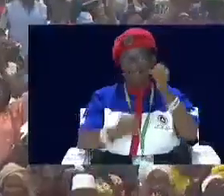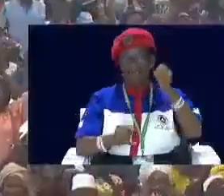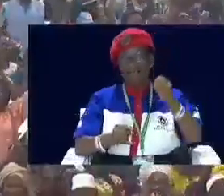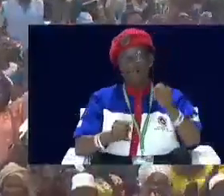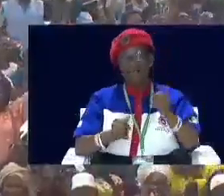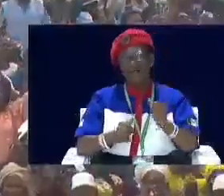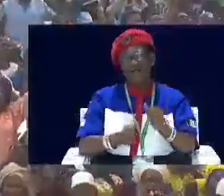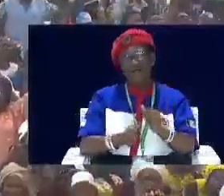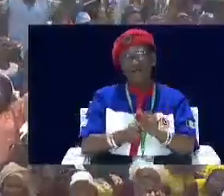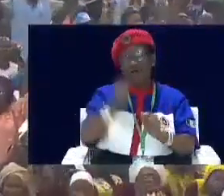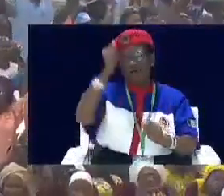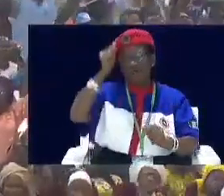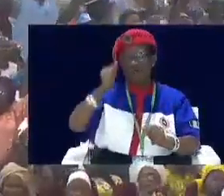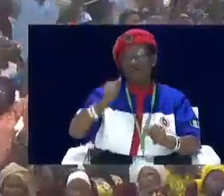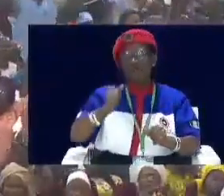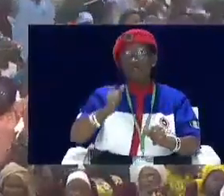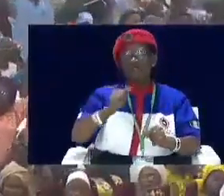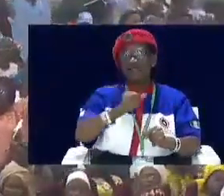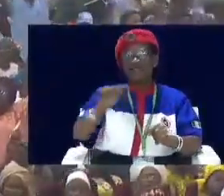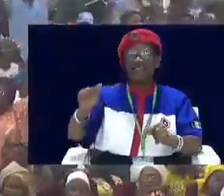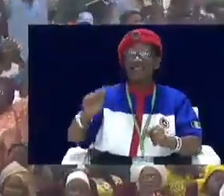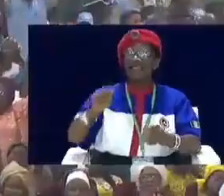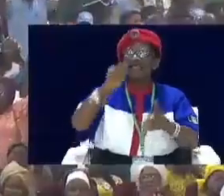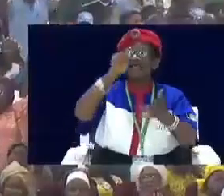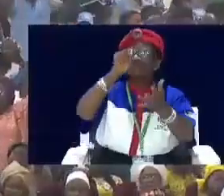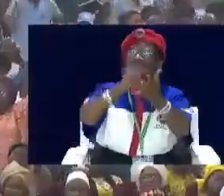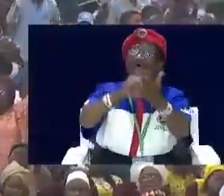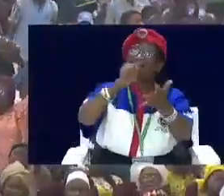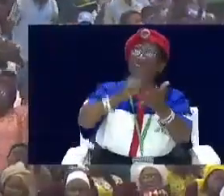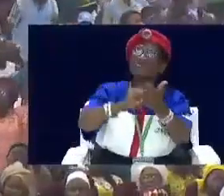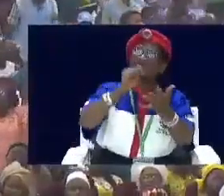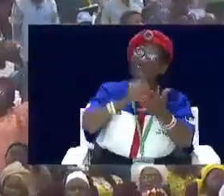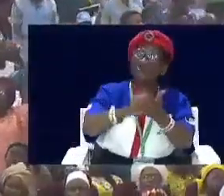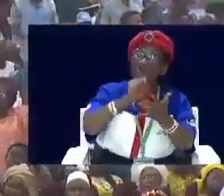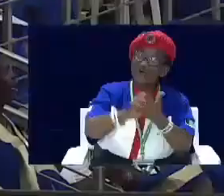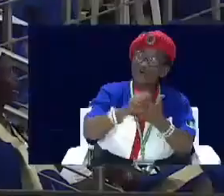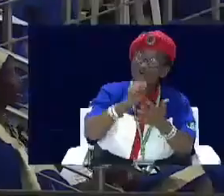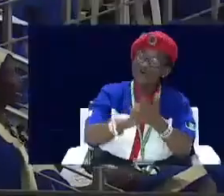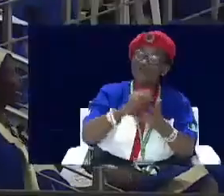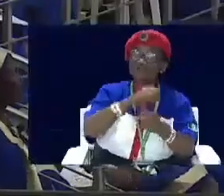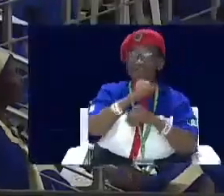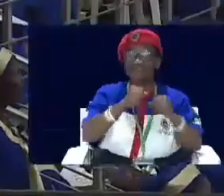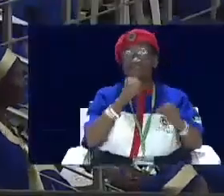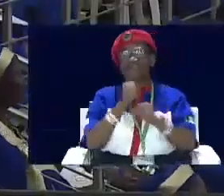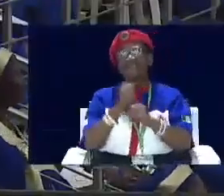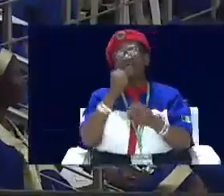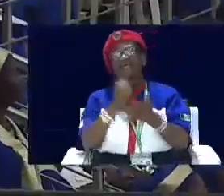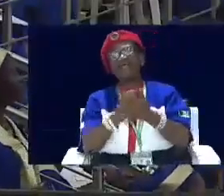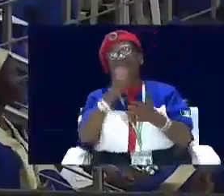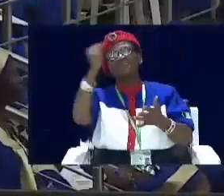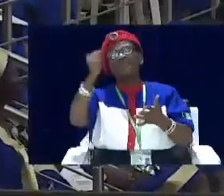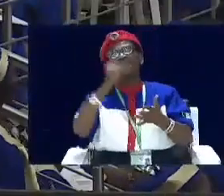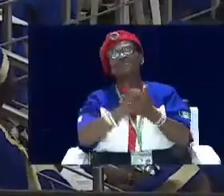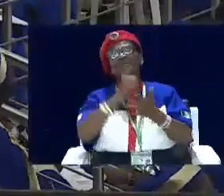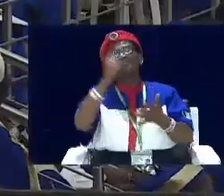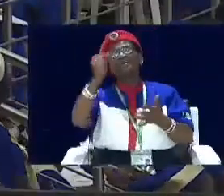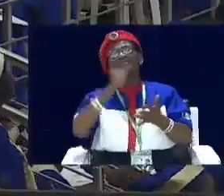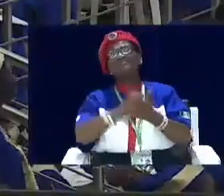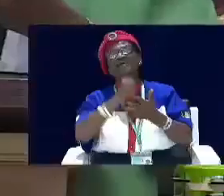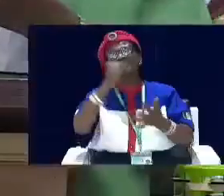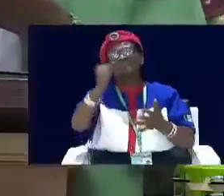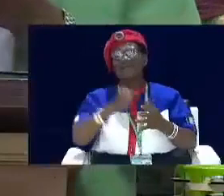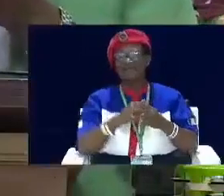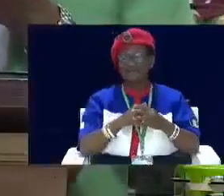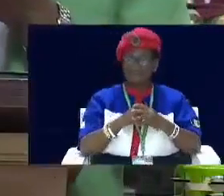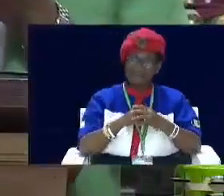Màá rí dájú pé ìtàn àṣeyọrí ẹ yóò wá ò máa sọ láti ìran dé ìran